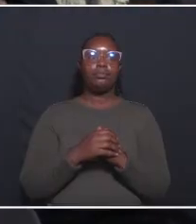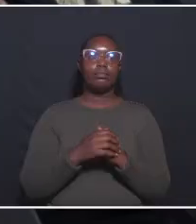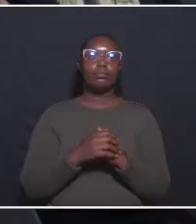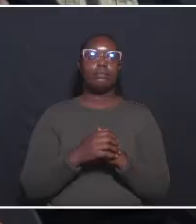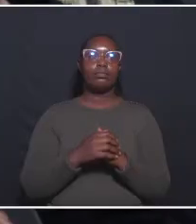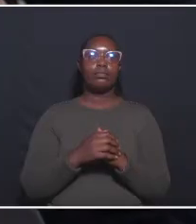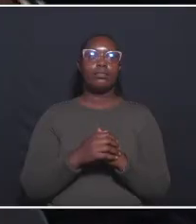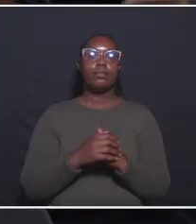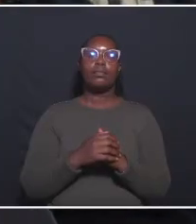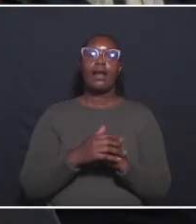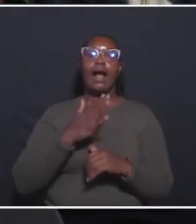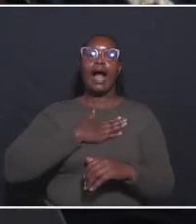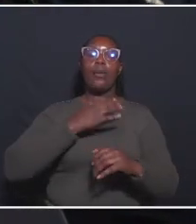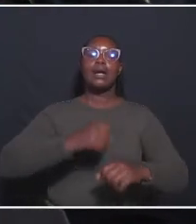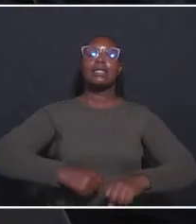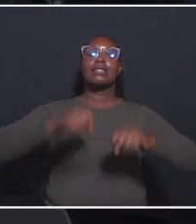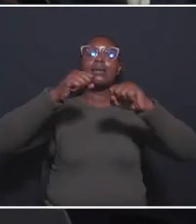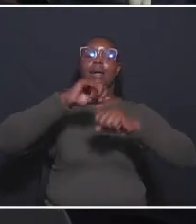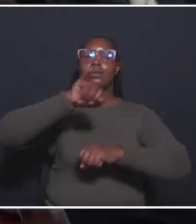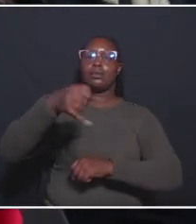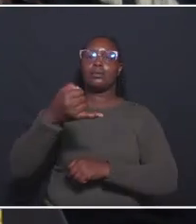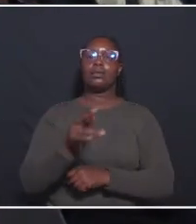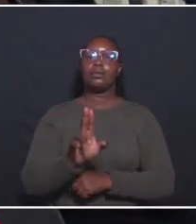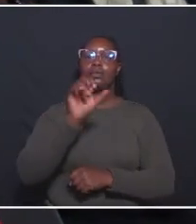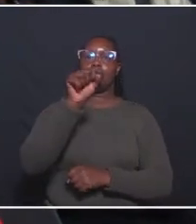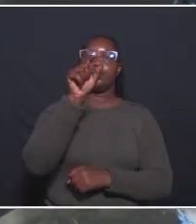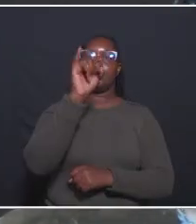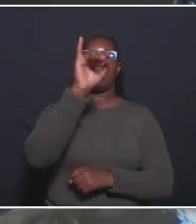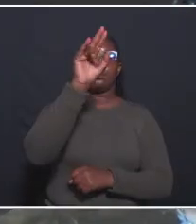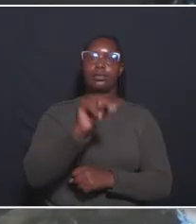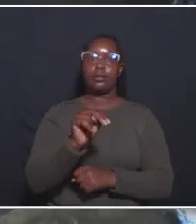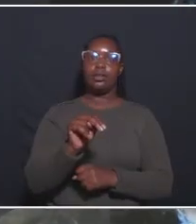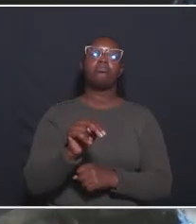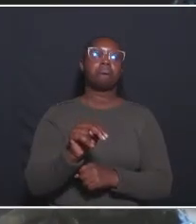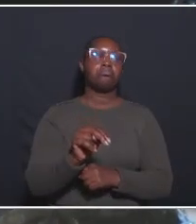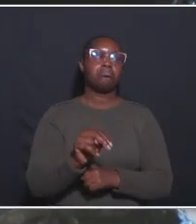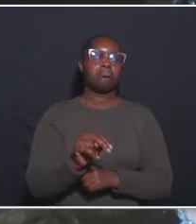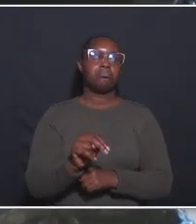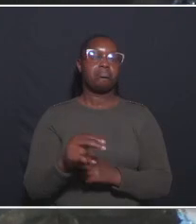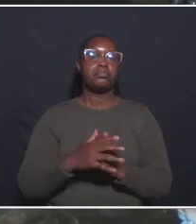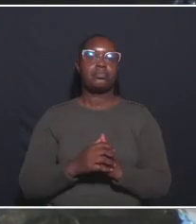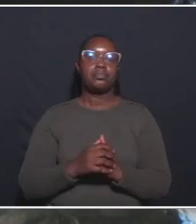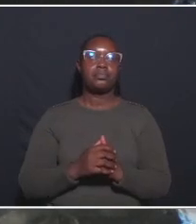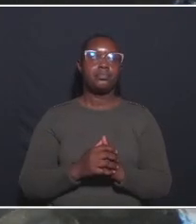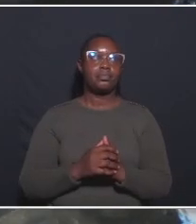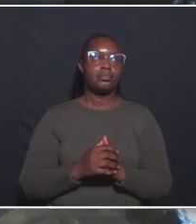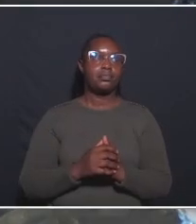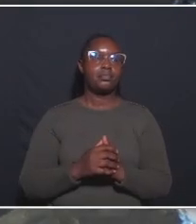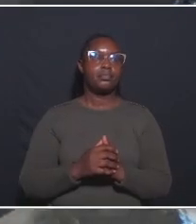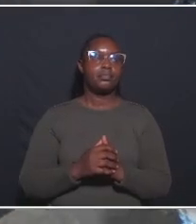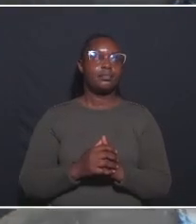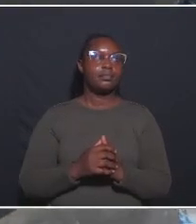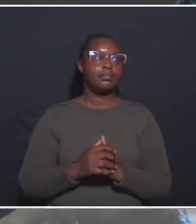And our chairman, Justin, who's going to speak a little bit at the end. Justin, please stand up and wave. Stand